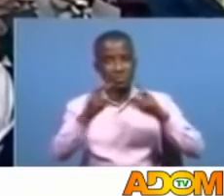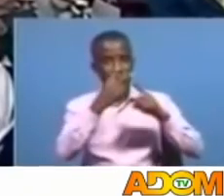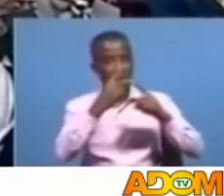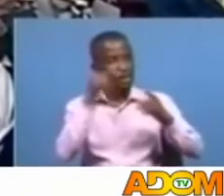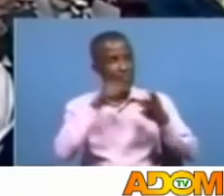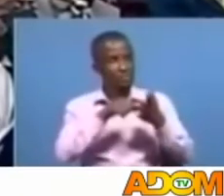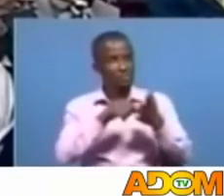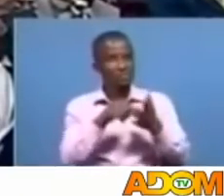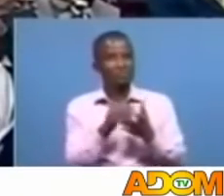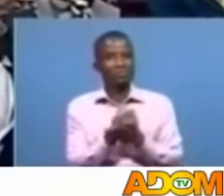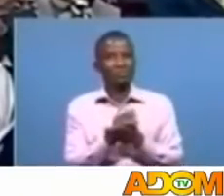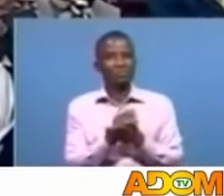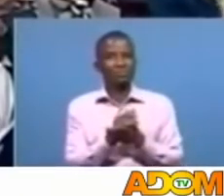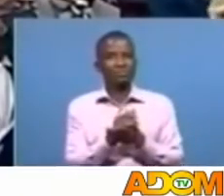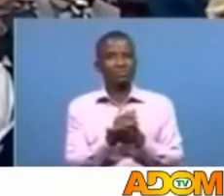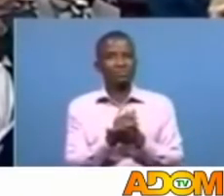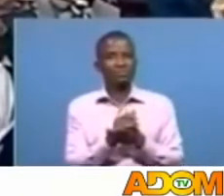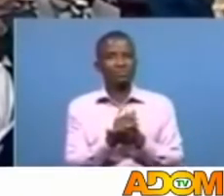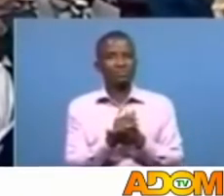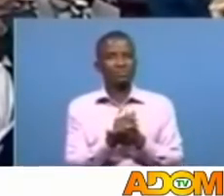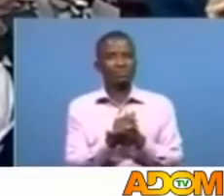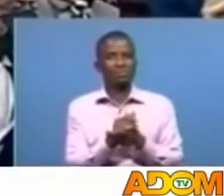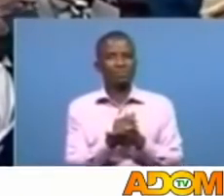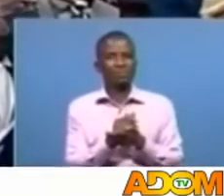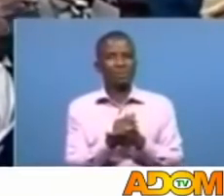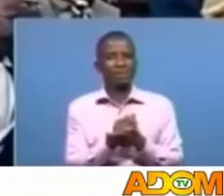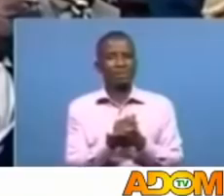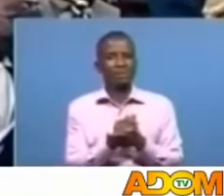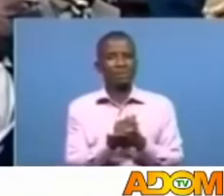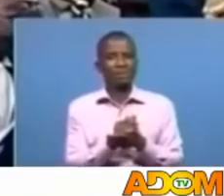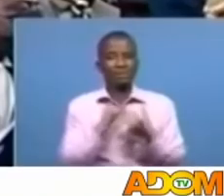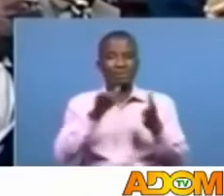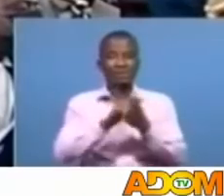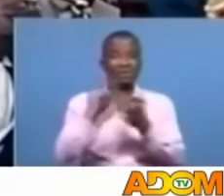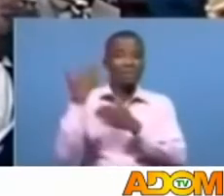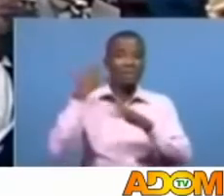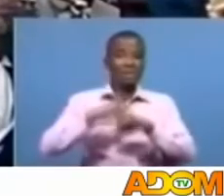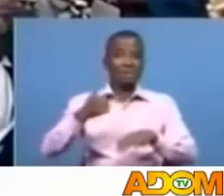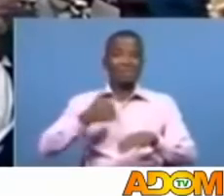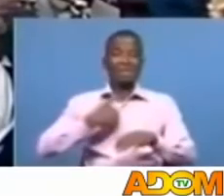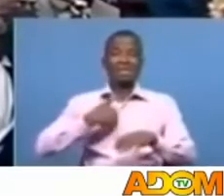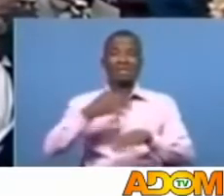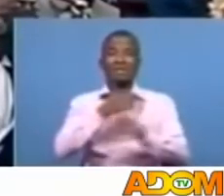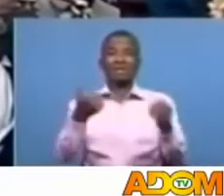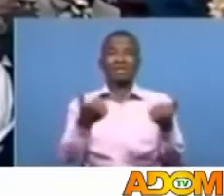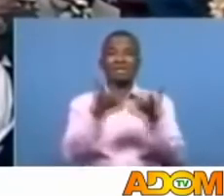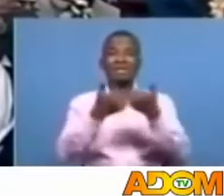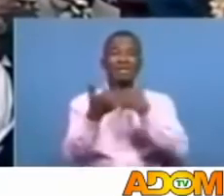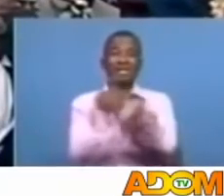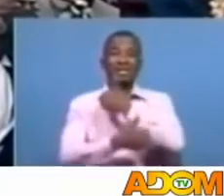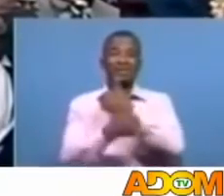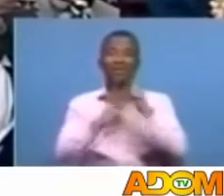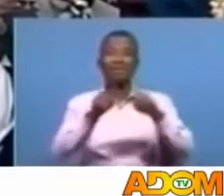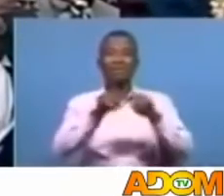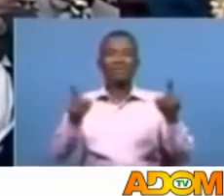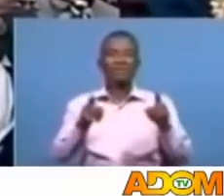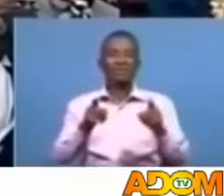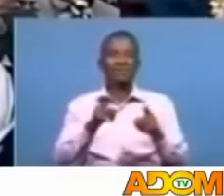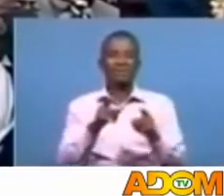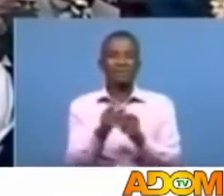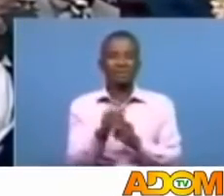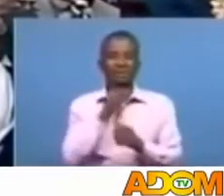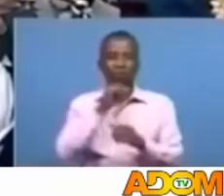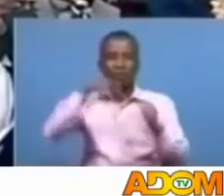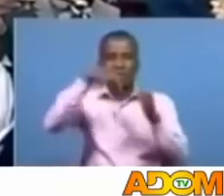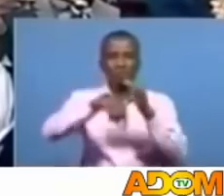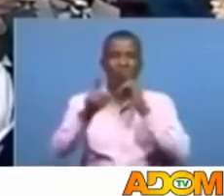the case of Chachuchigata and the Republic is a decision that we have cited in our submissions, and I will not go further into that, except